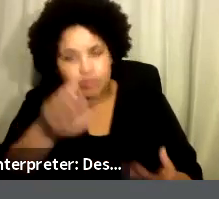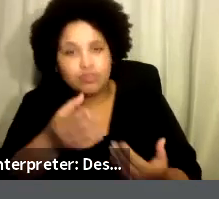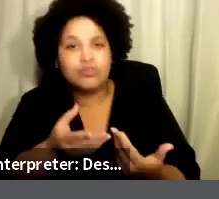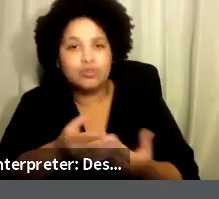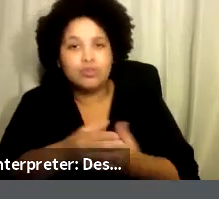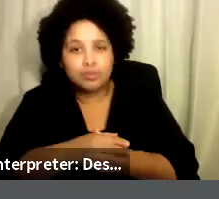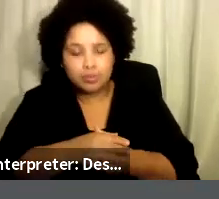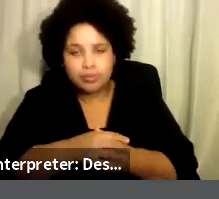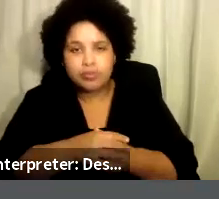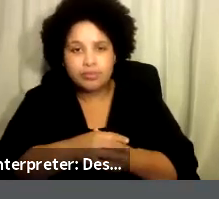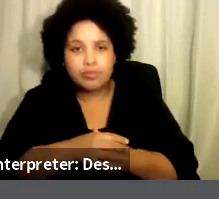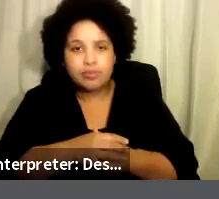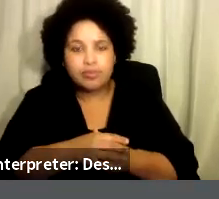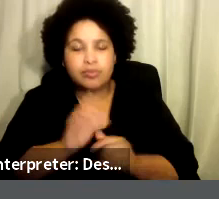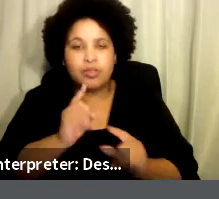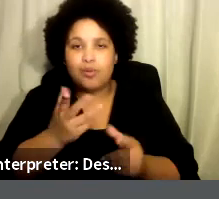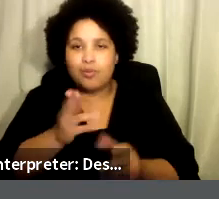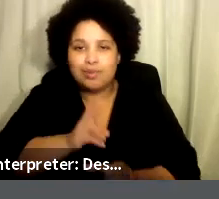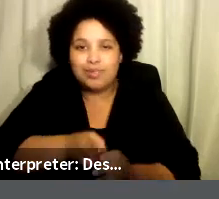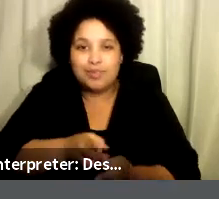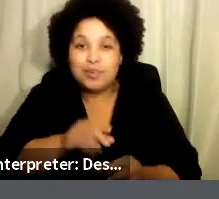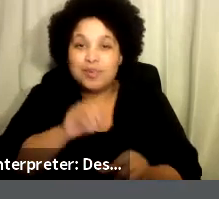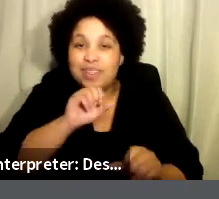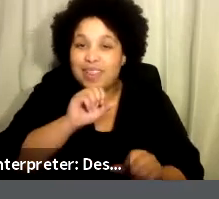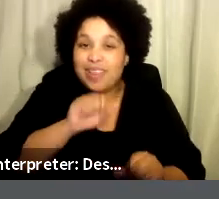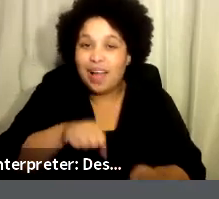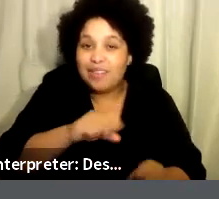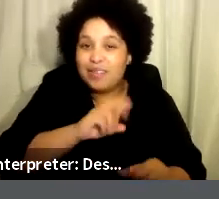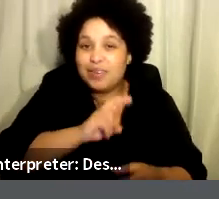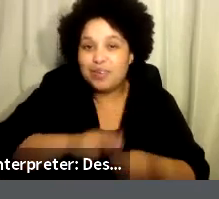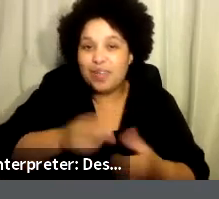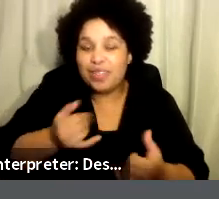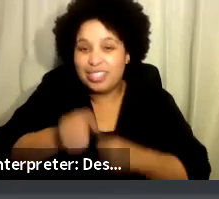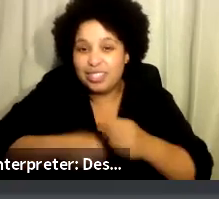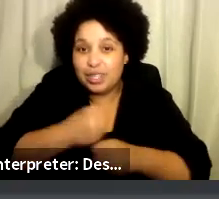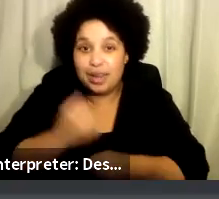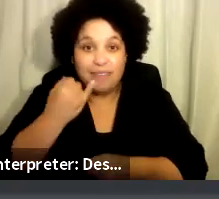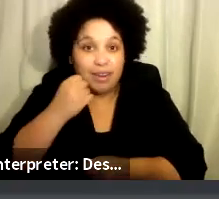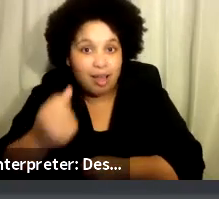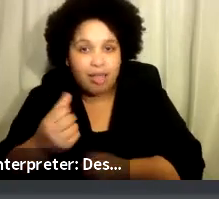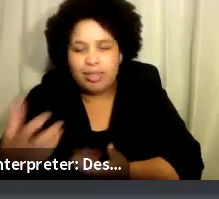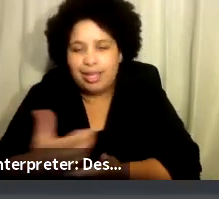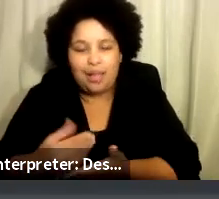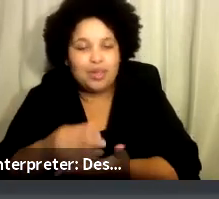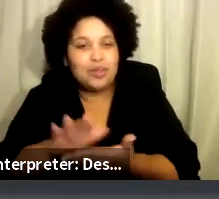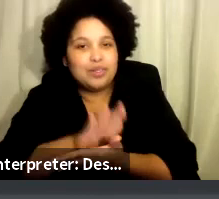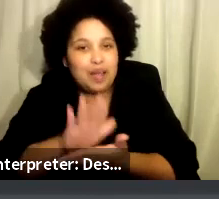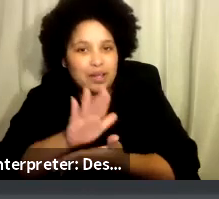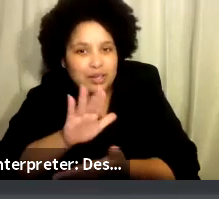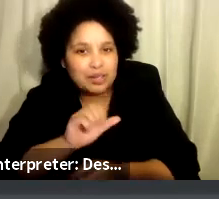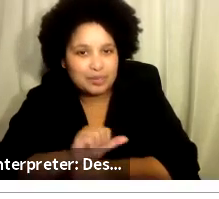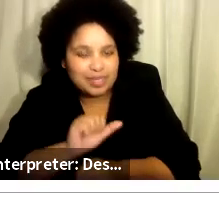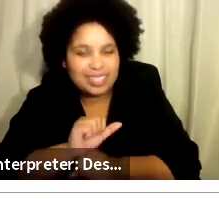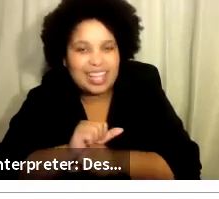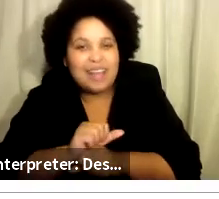your child enrolled. So again, would love to see you this year. But if not, gather your documents and we will definitely see many of you guys